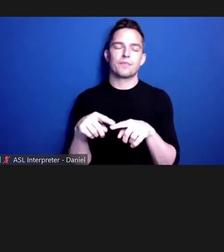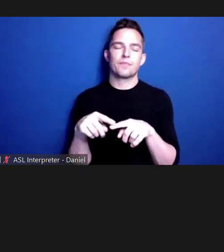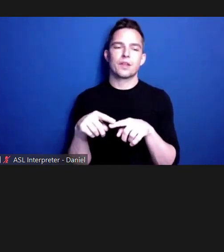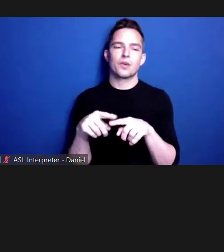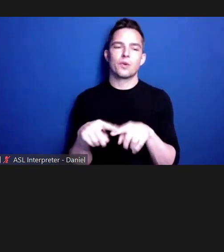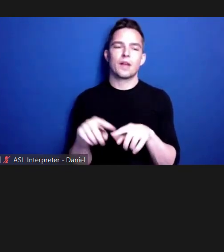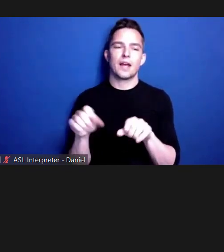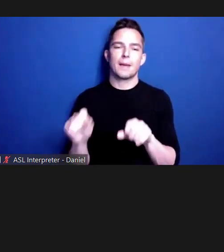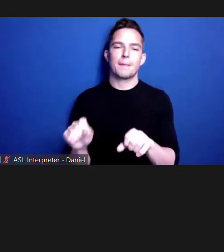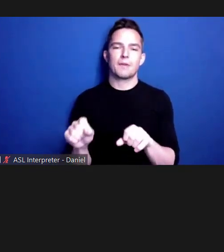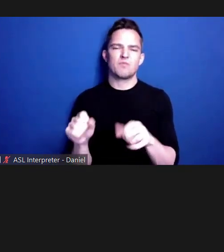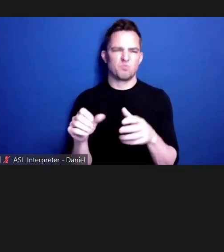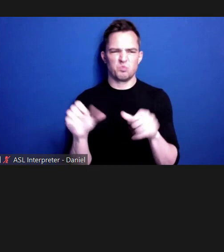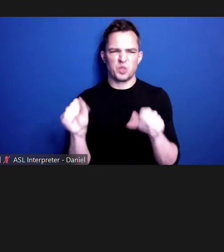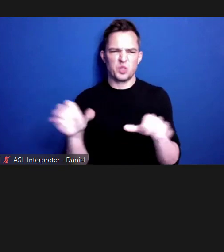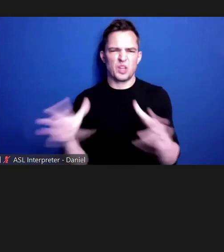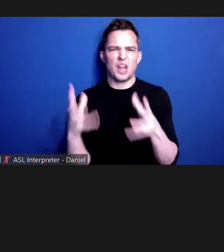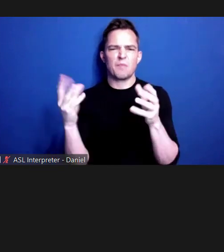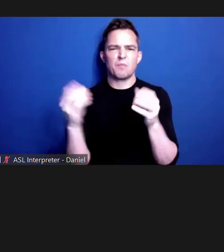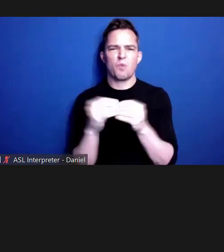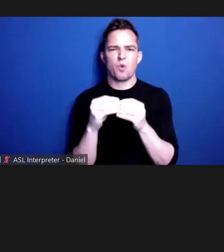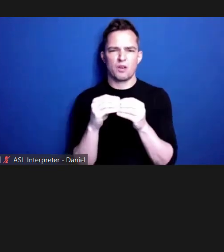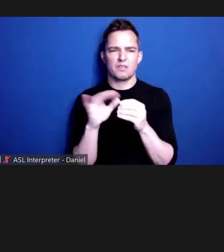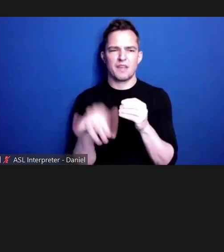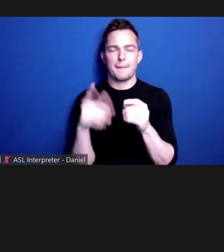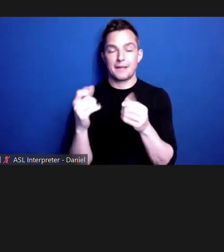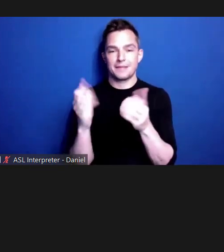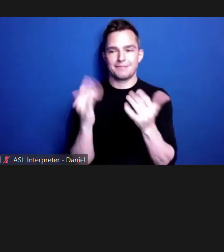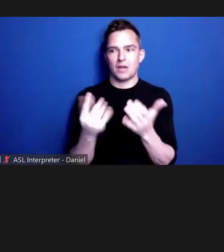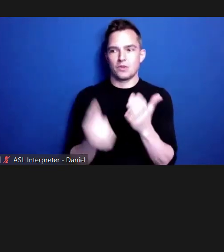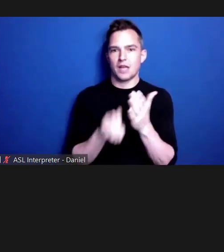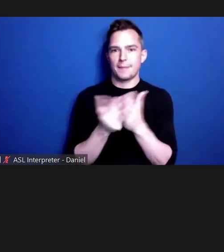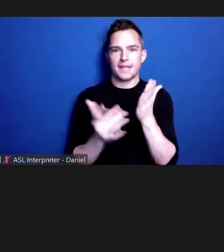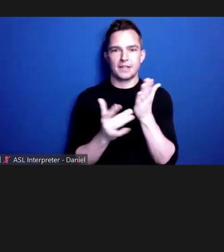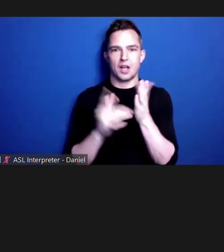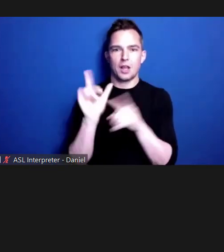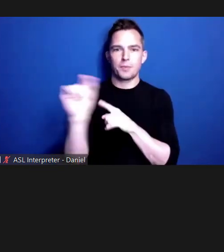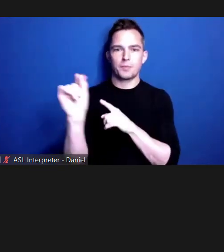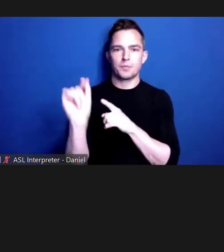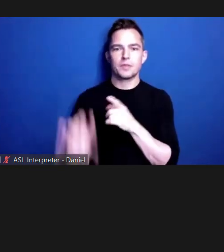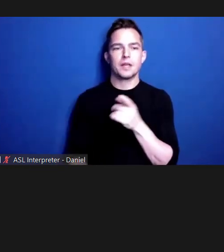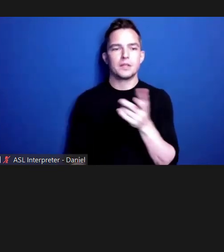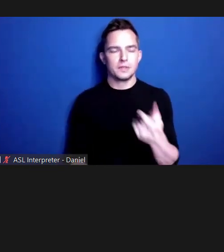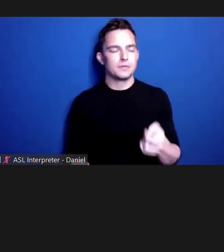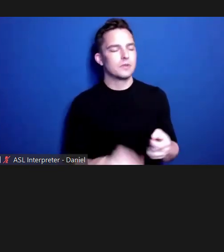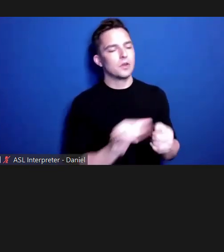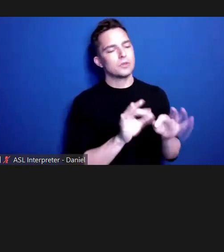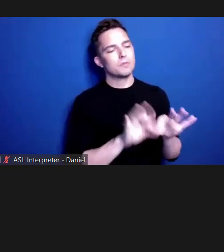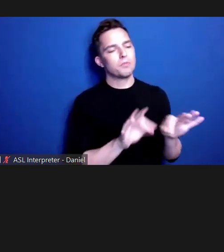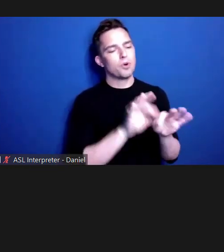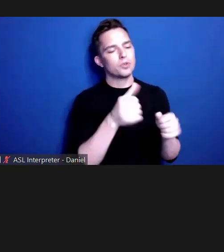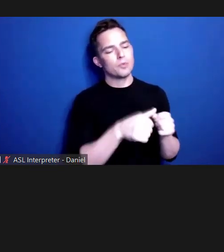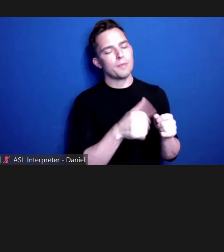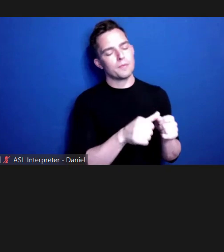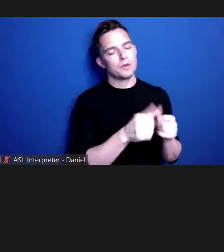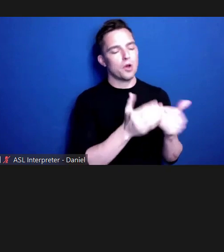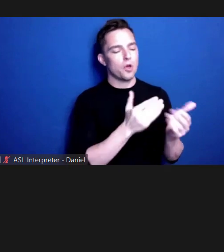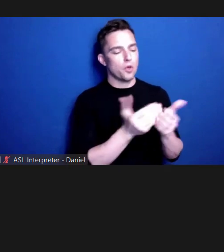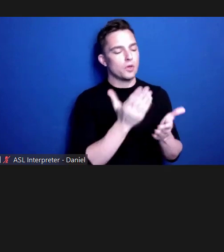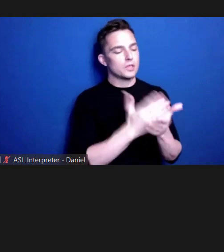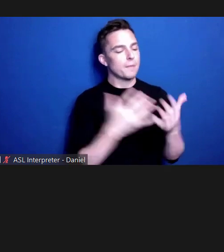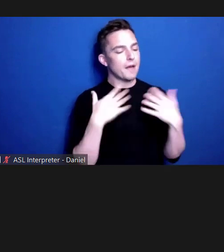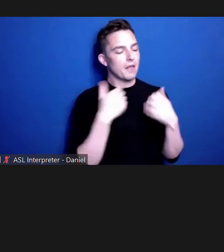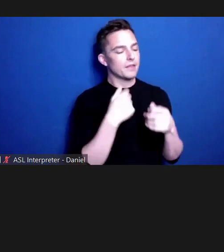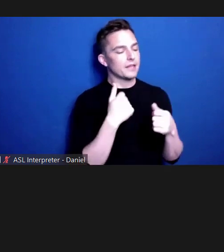do so much more than that because of our current technology. It's also important to note that although some healthcare